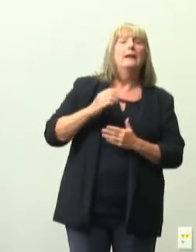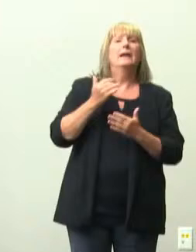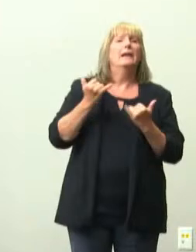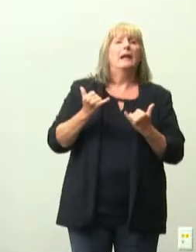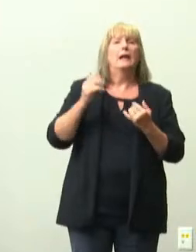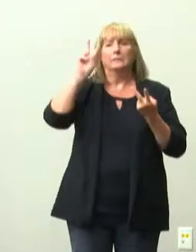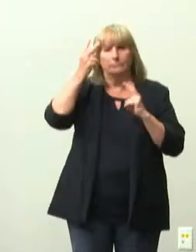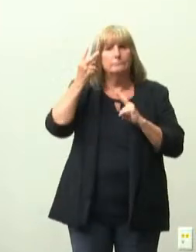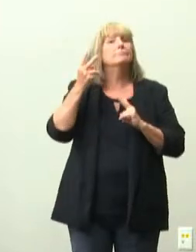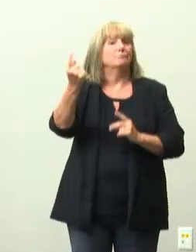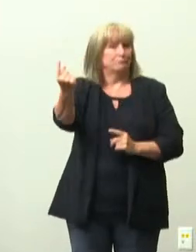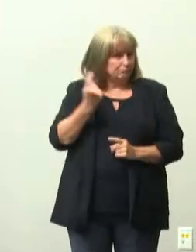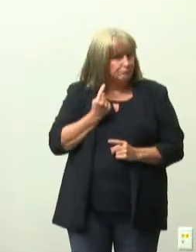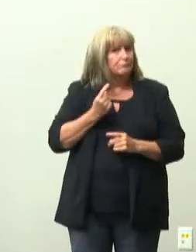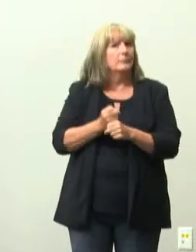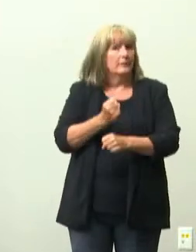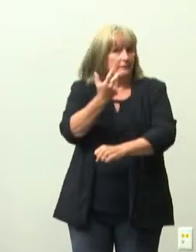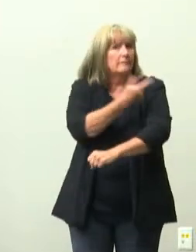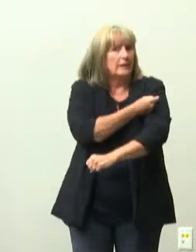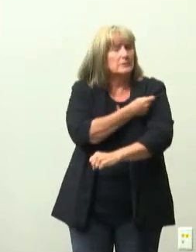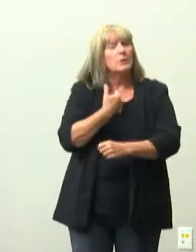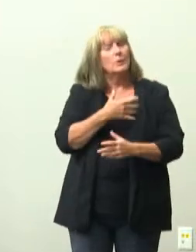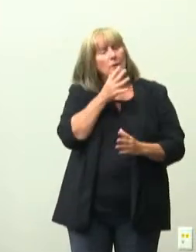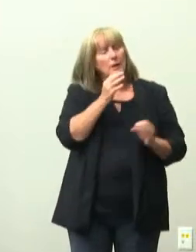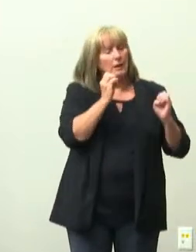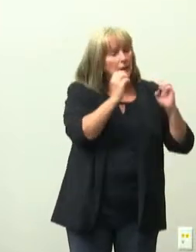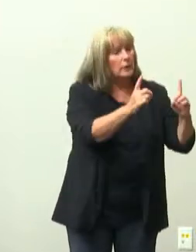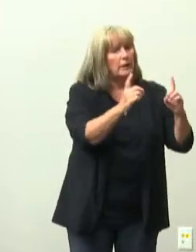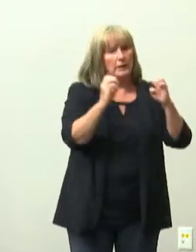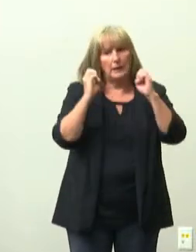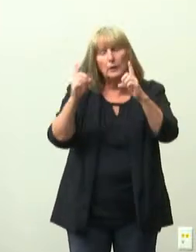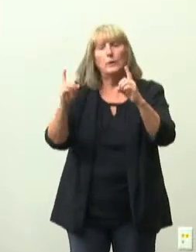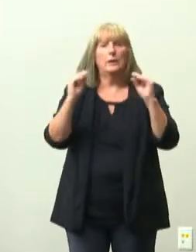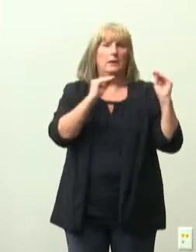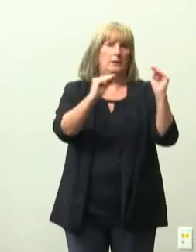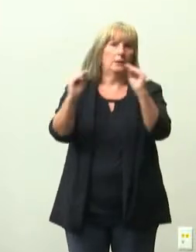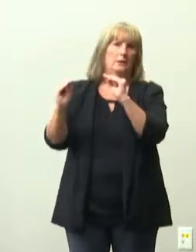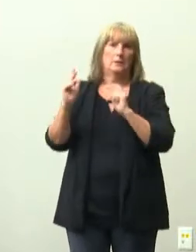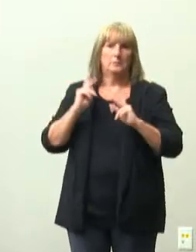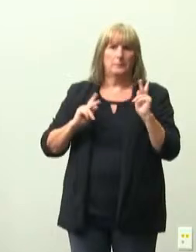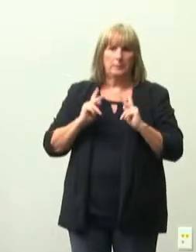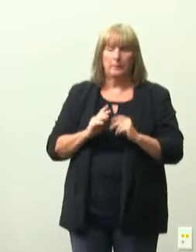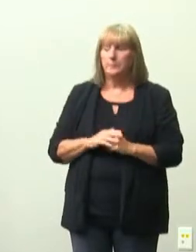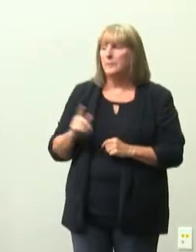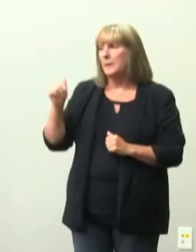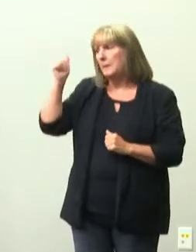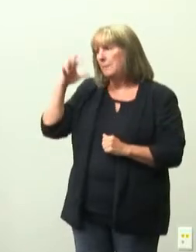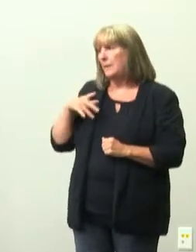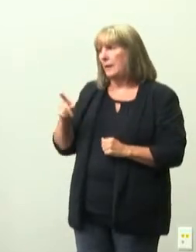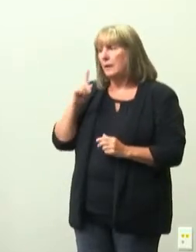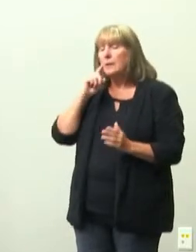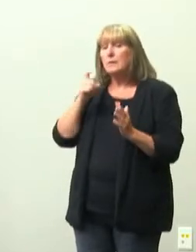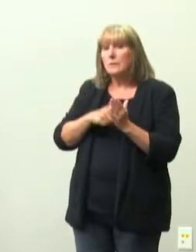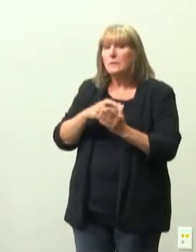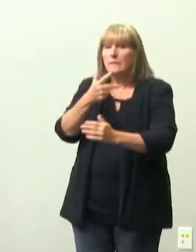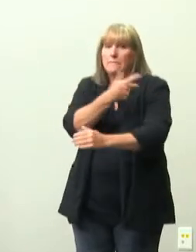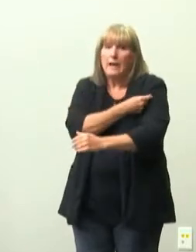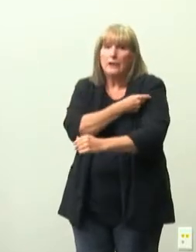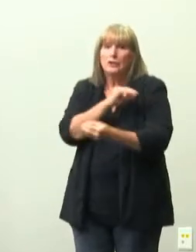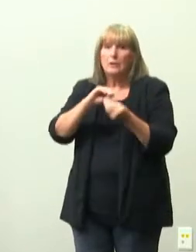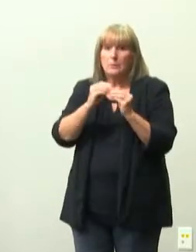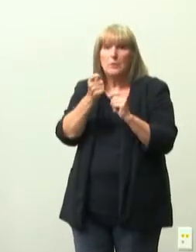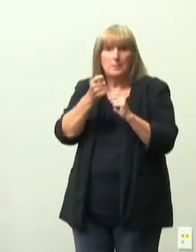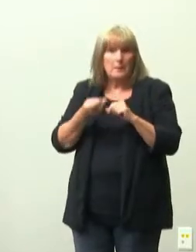forward. So we're just going to continue providing education and reaching out. I noticed vaccinations actually did tick up last